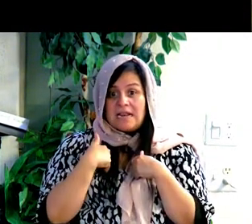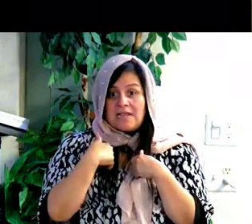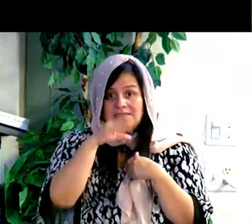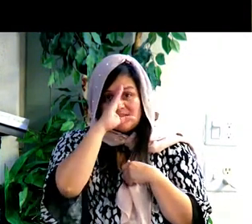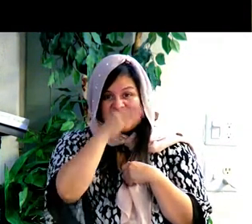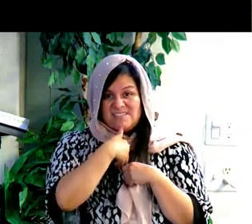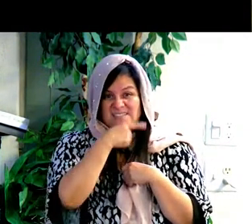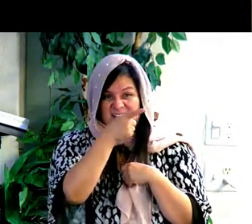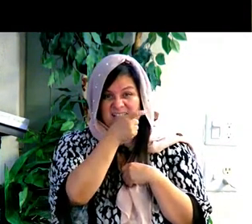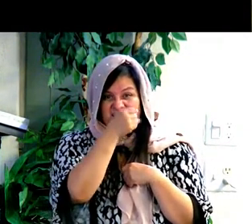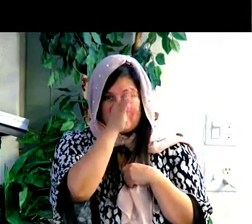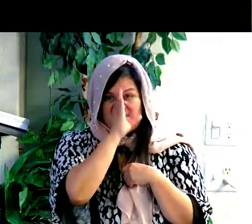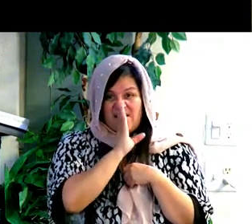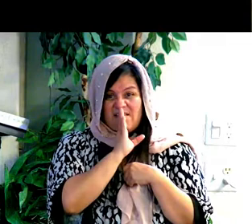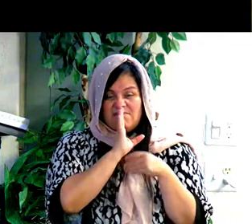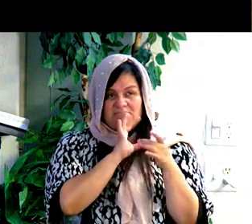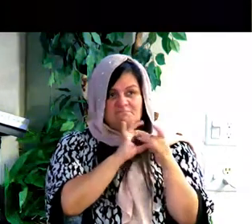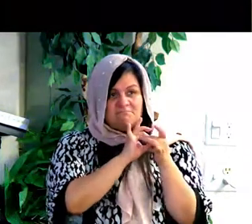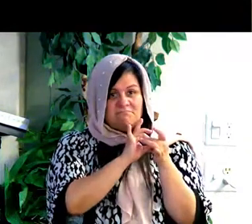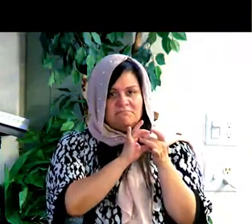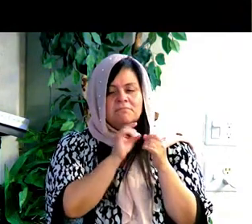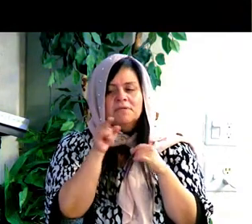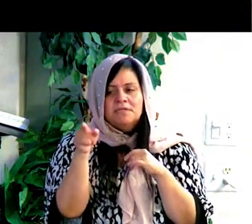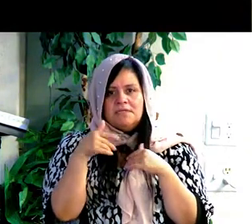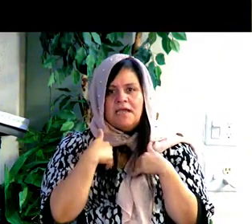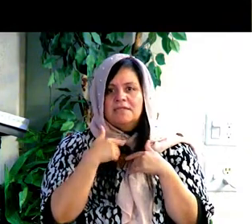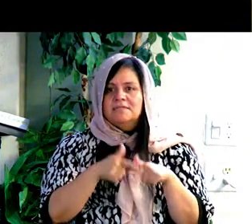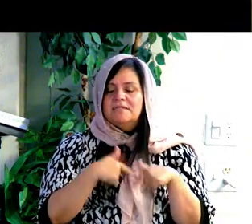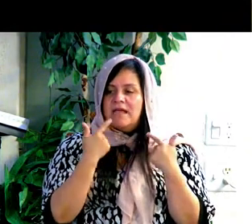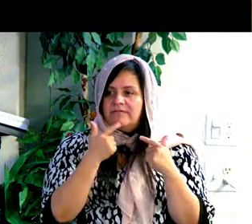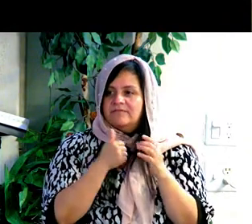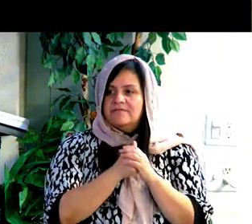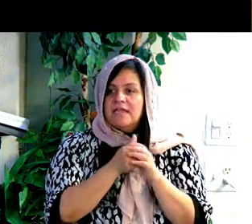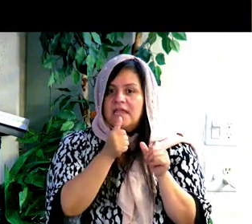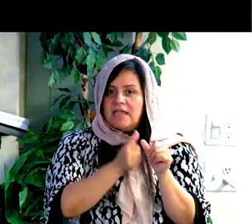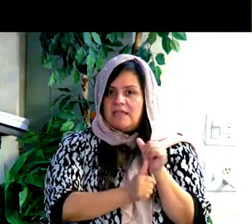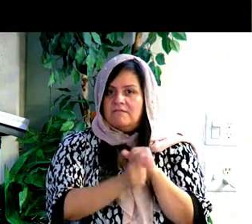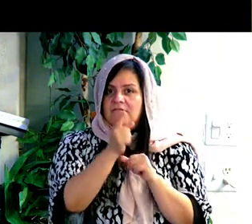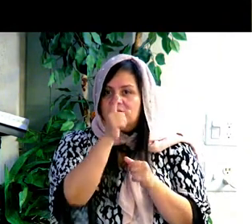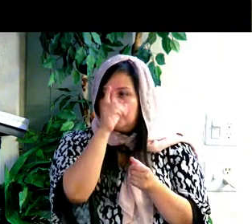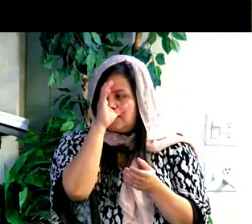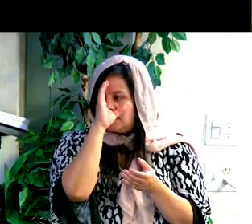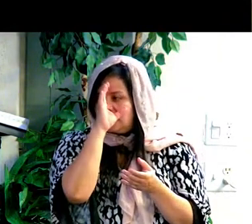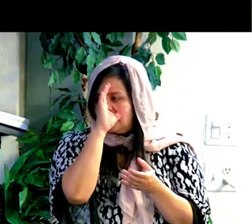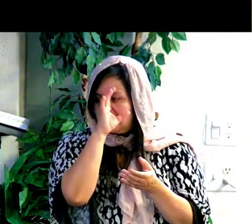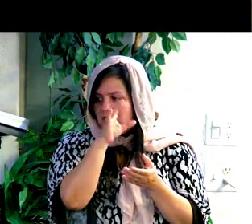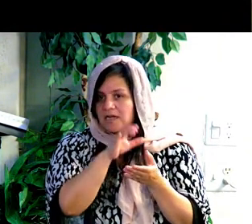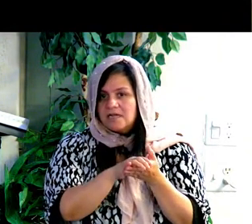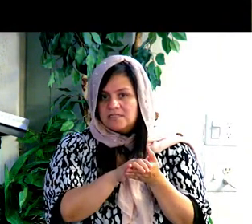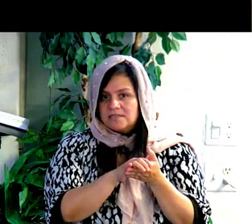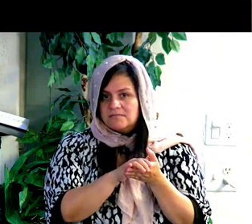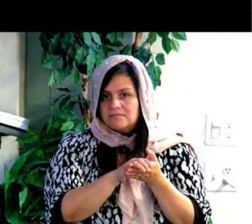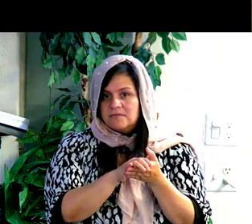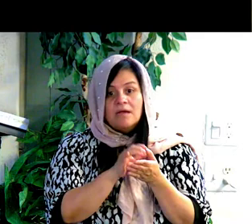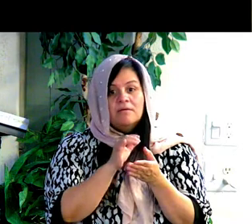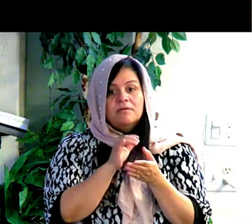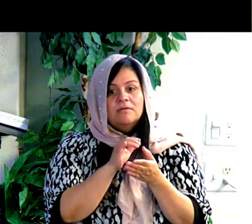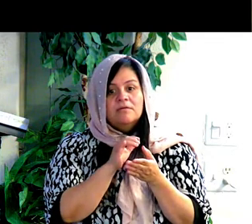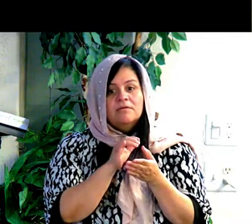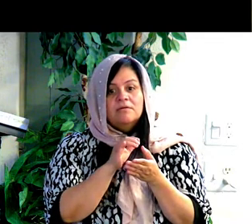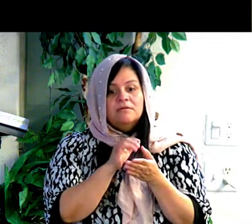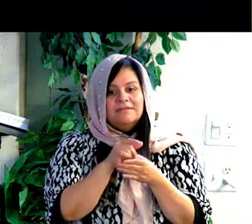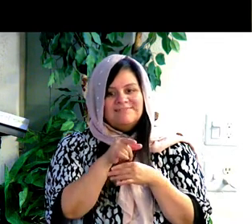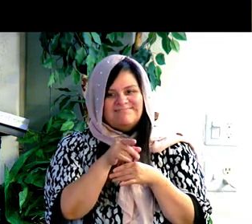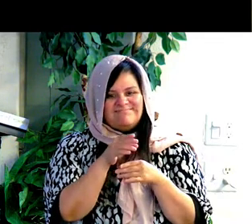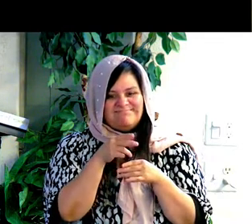Every bridegroom is the source, is a copy of the source of all love. Every bridegroom. Every marriage. Dice,